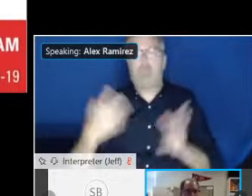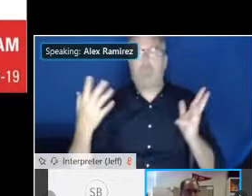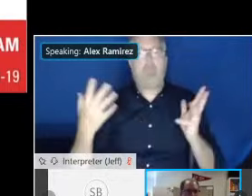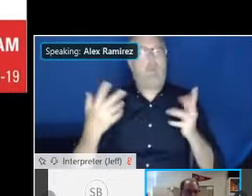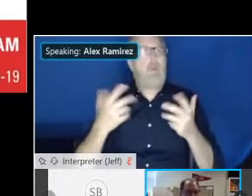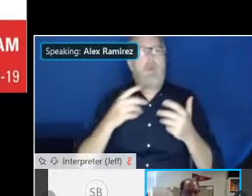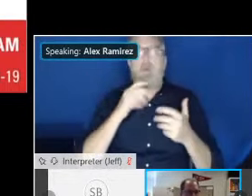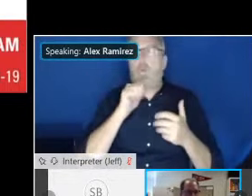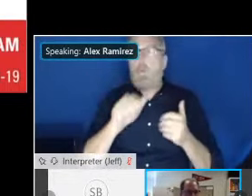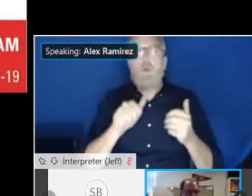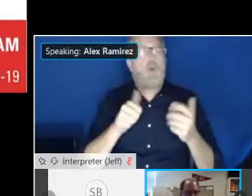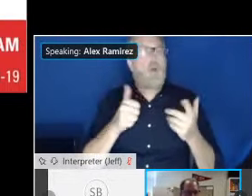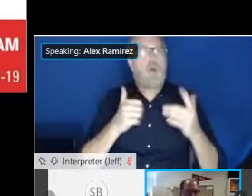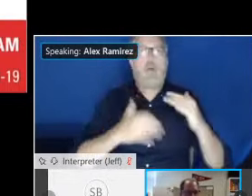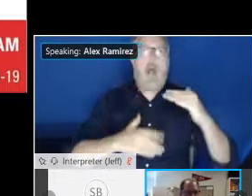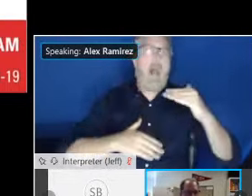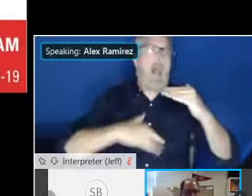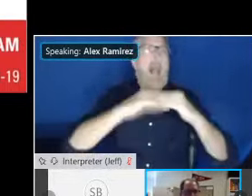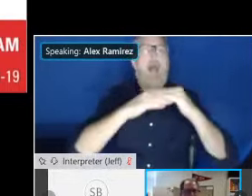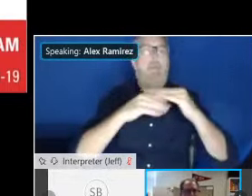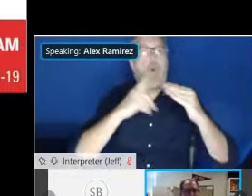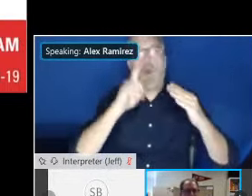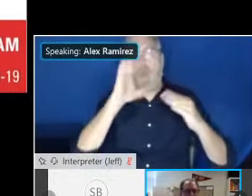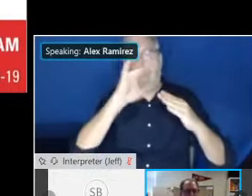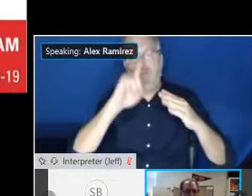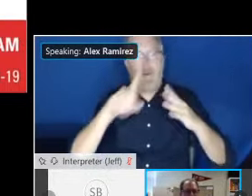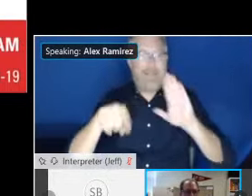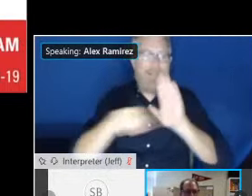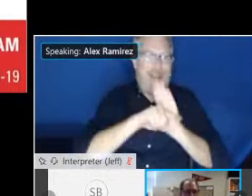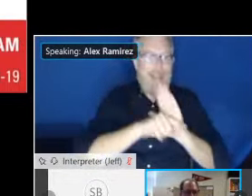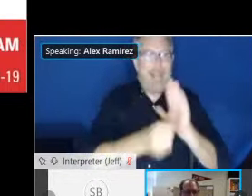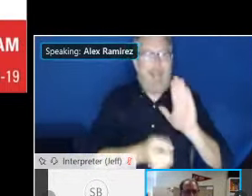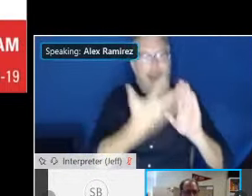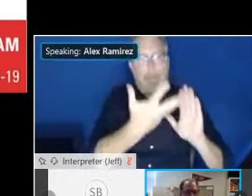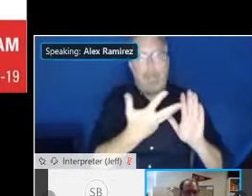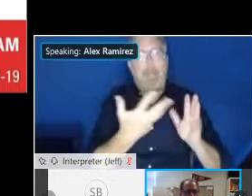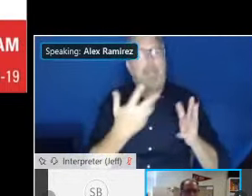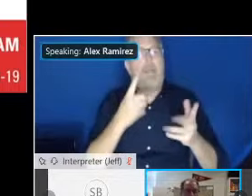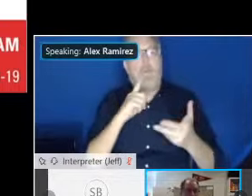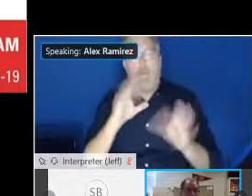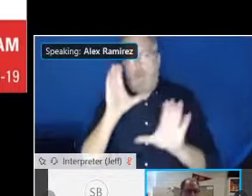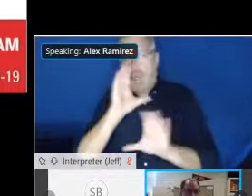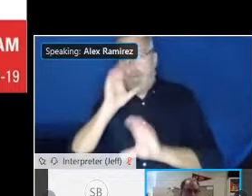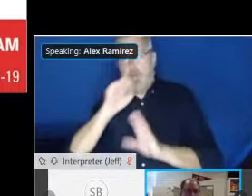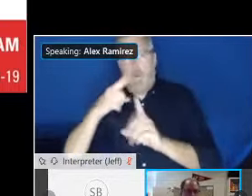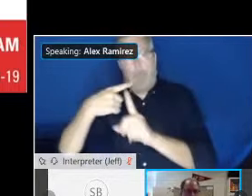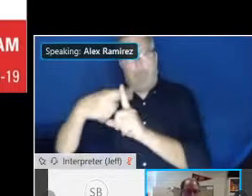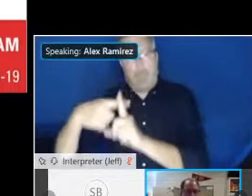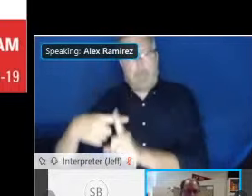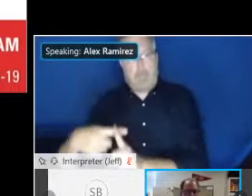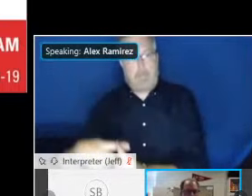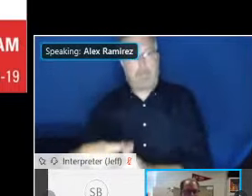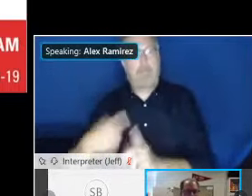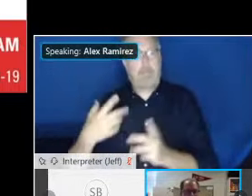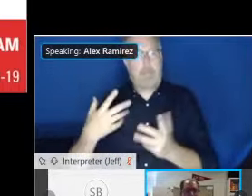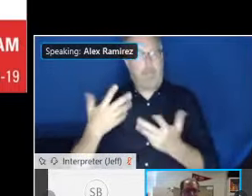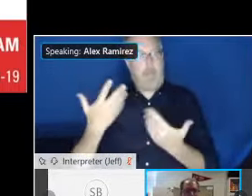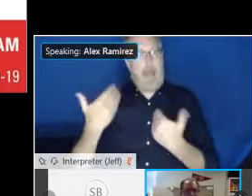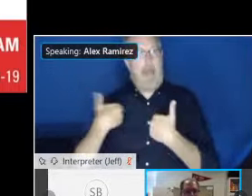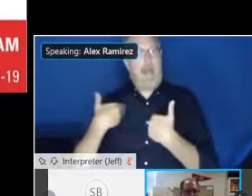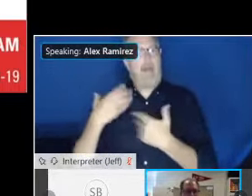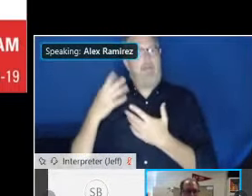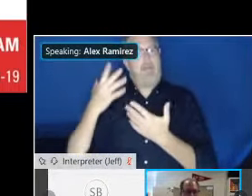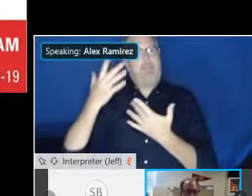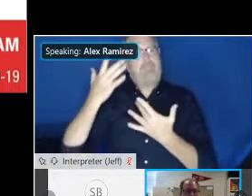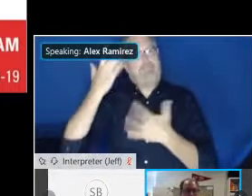try to reach a certain number of negativity. Our goal was to try to find those positives because we all recognize that when the